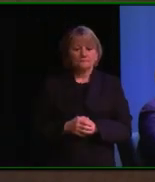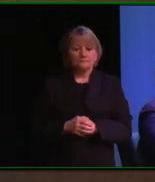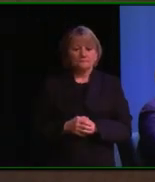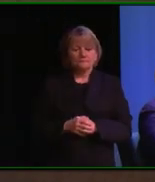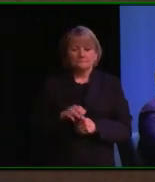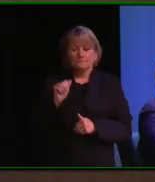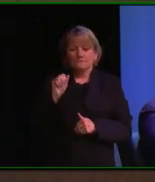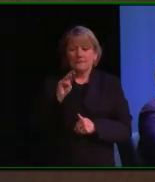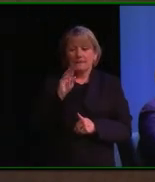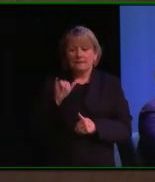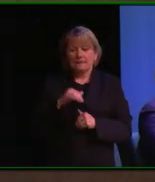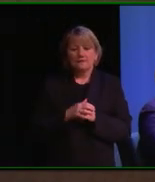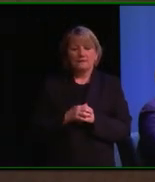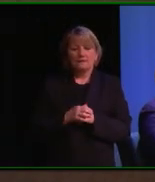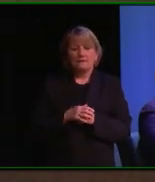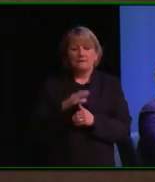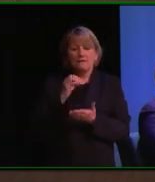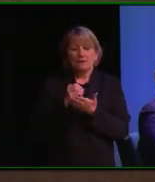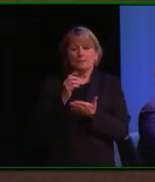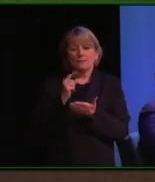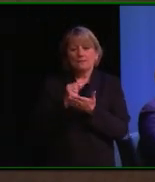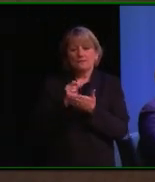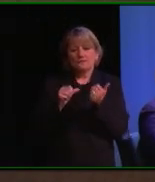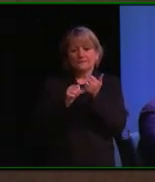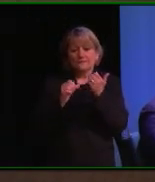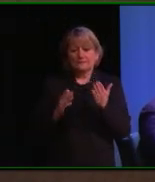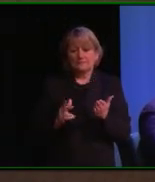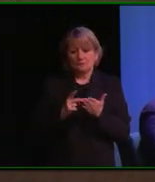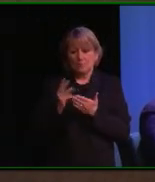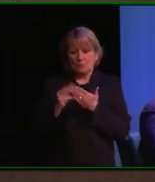Amy Rodriguez, Occupational Therapy Assistant Program.